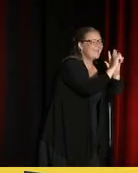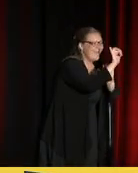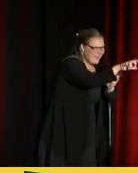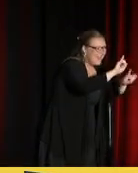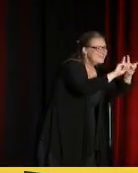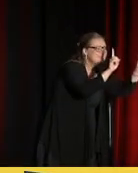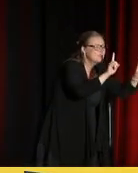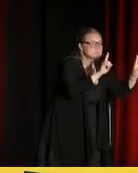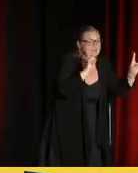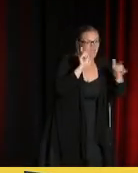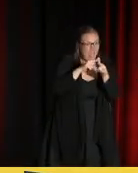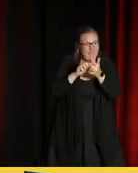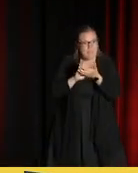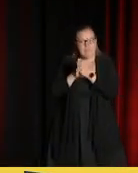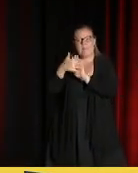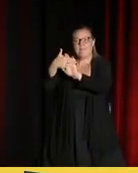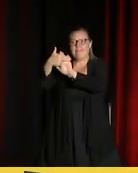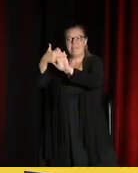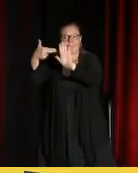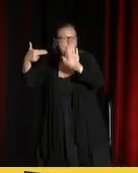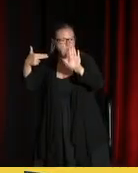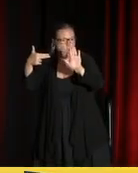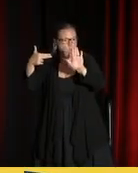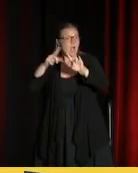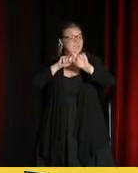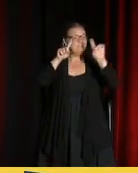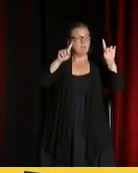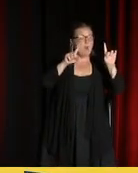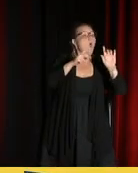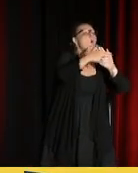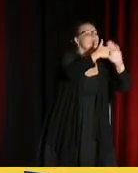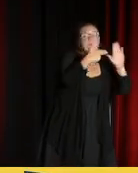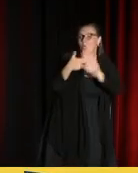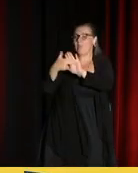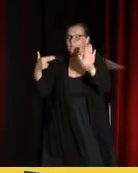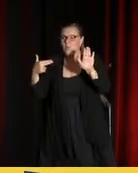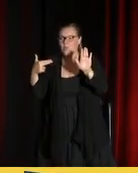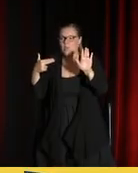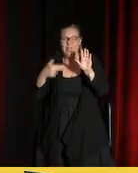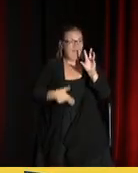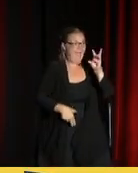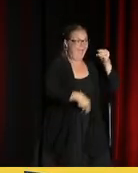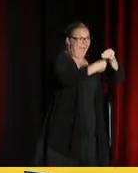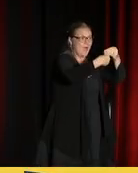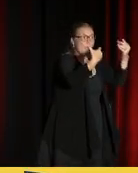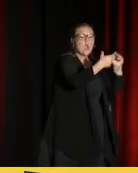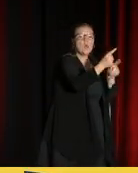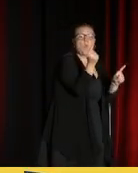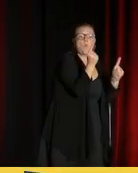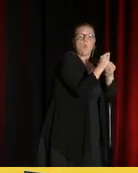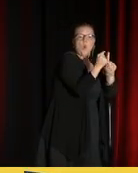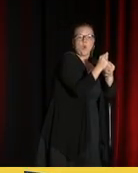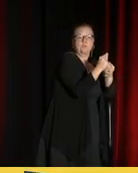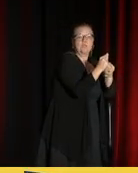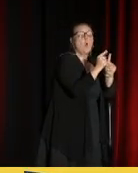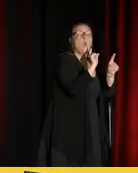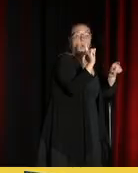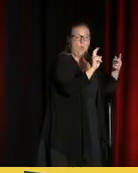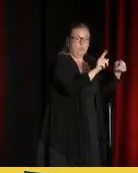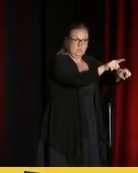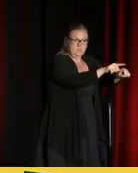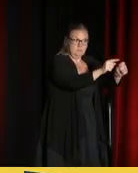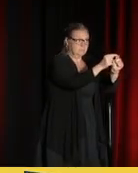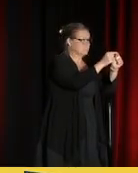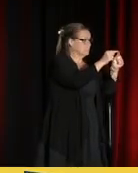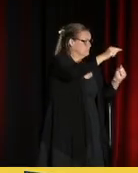our experiences according to those differences. And then we give them words like long piece